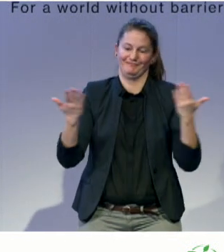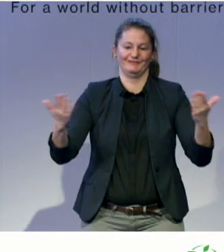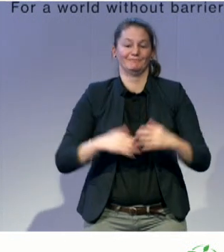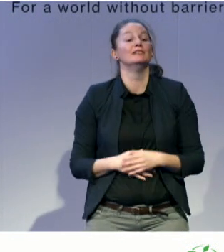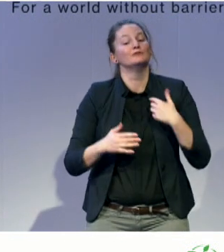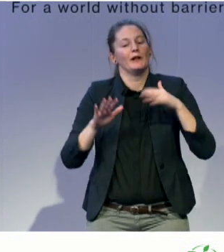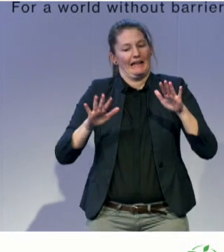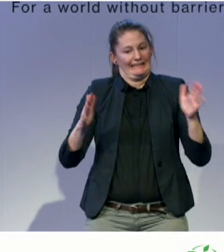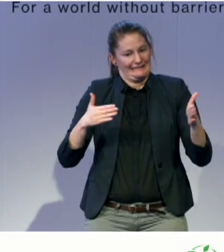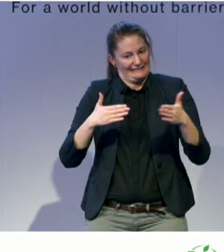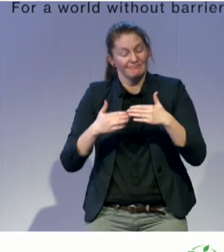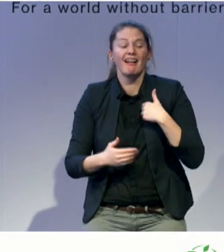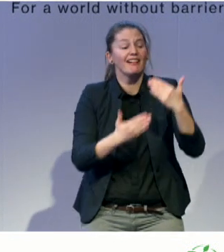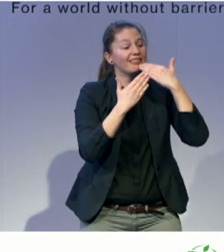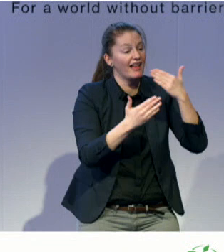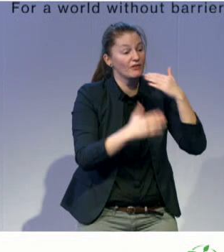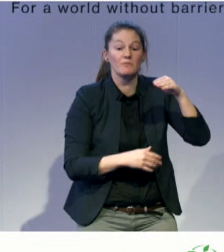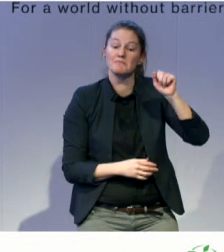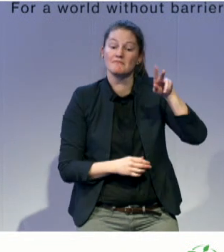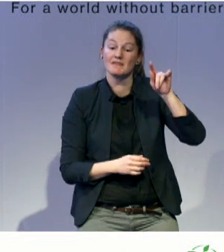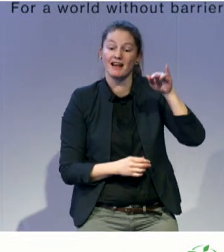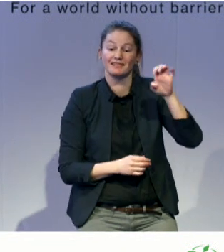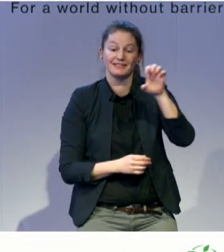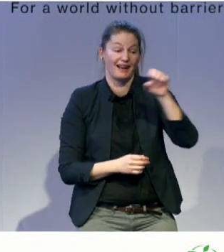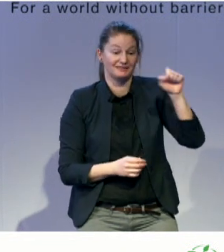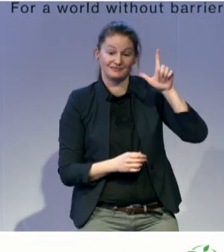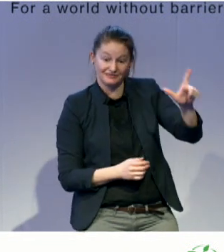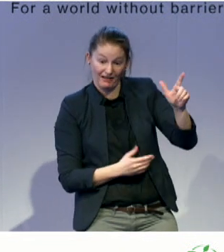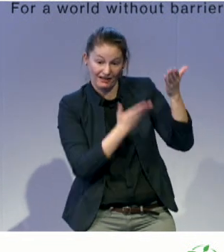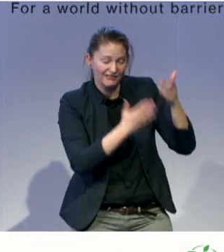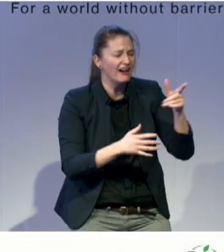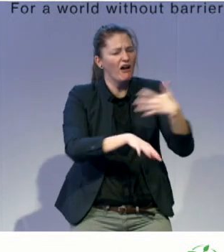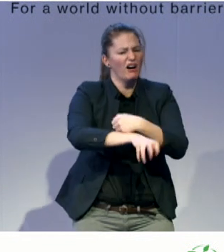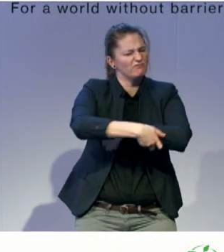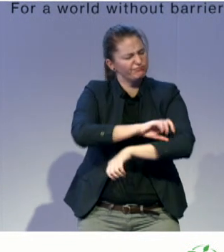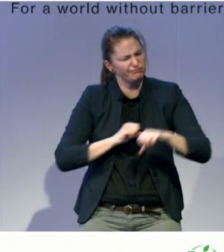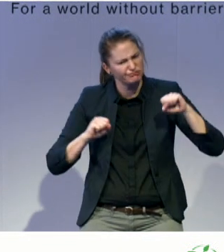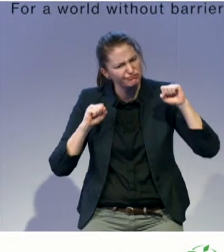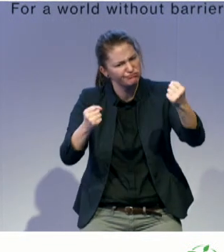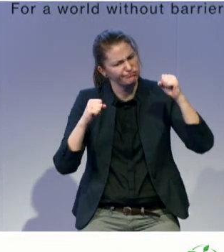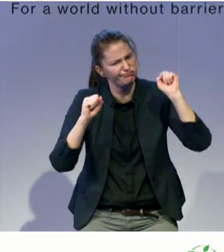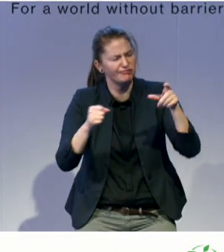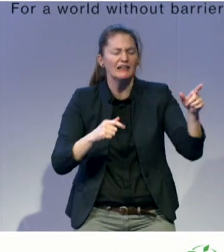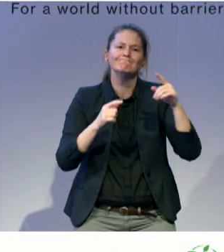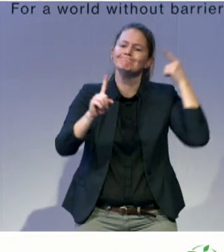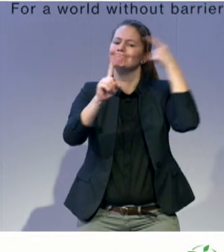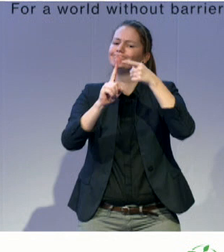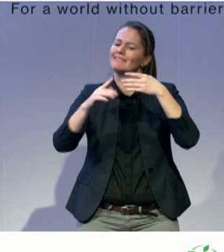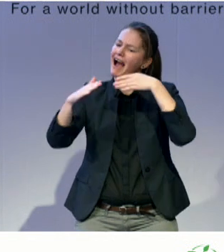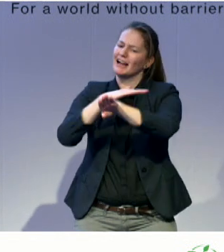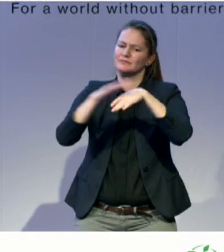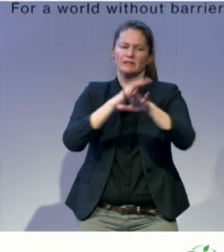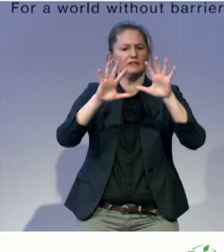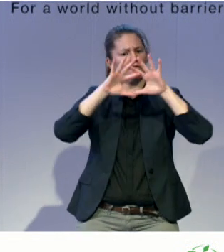to the cause of a barrier-free world, to the Essl Foundation and the Zero Project. And again, thank you to